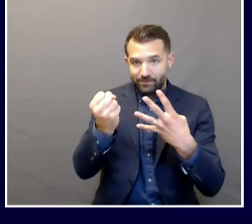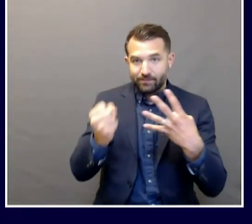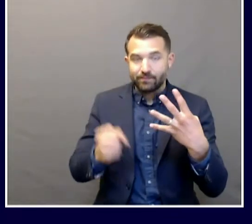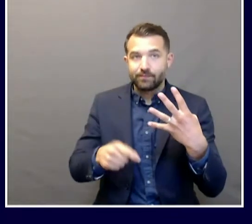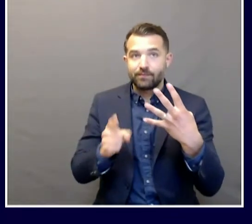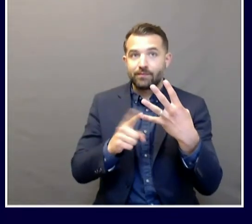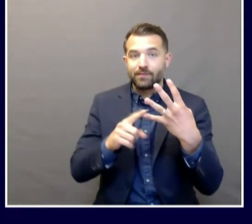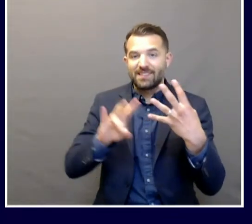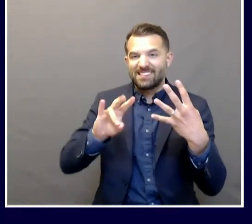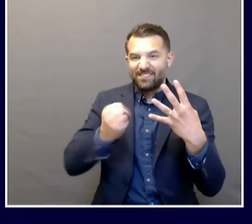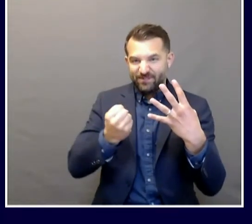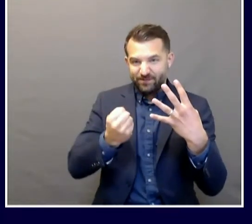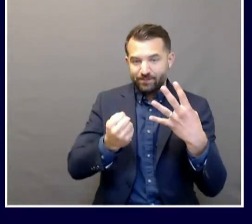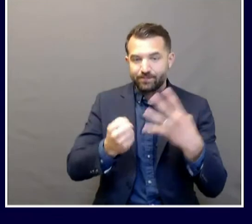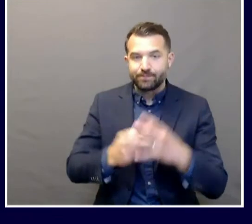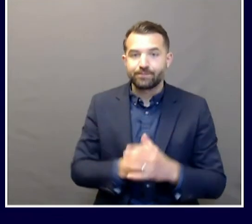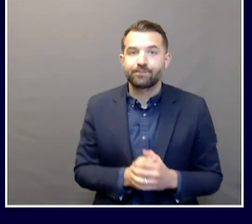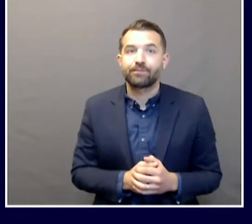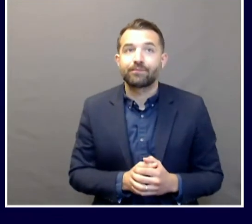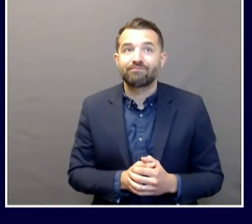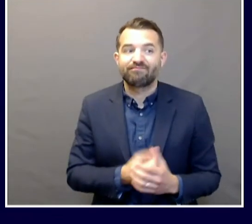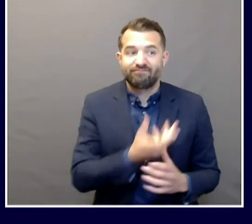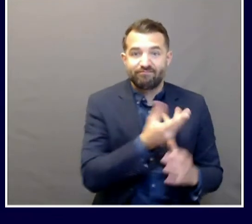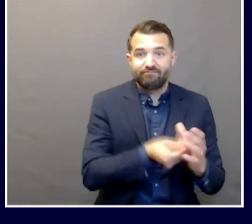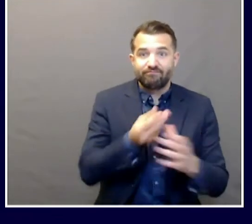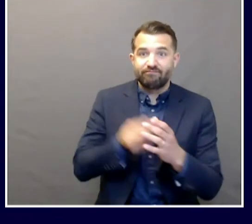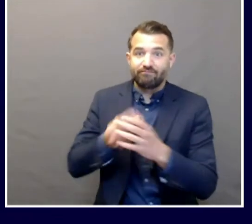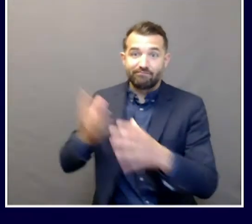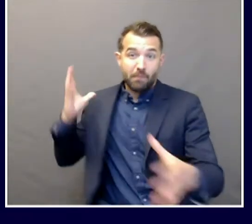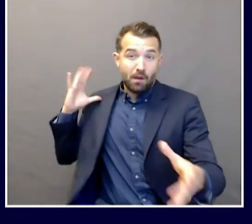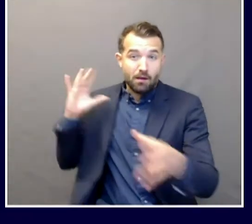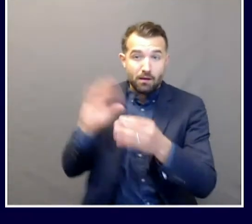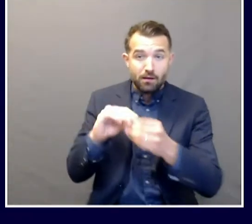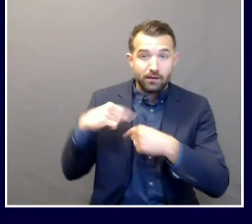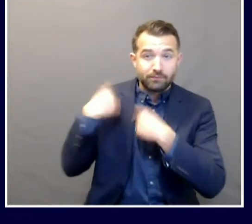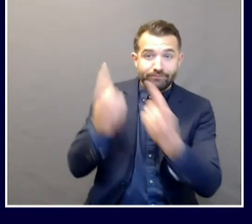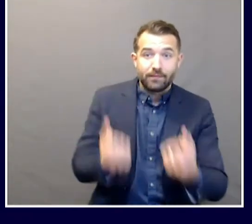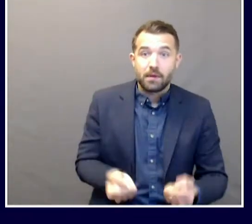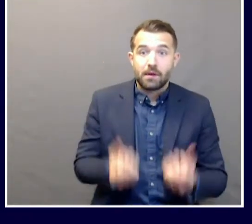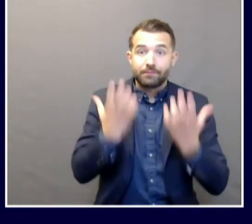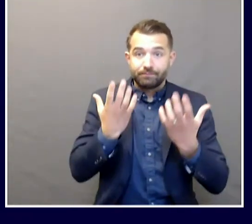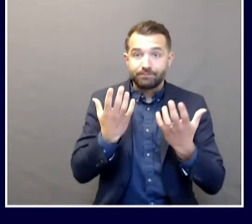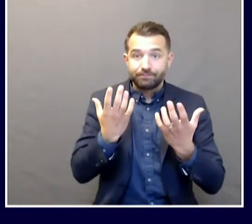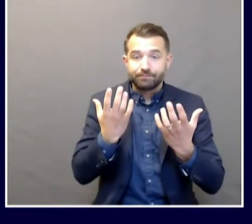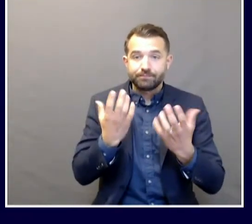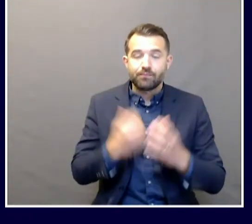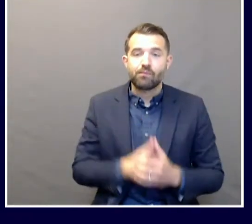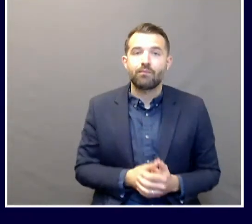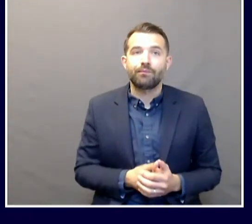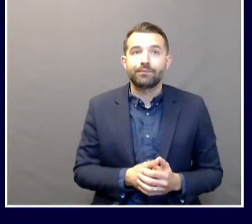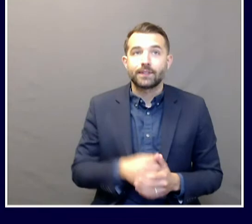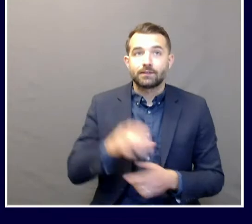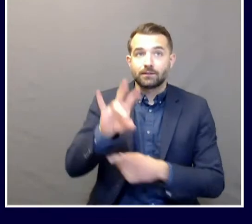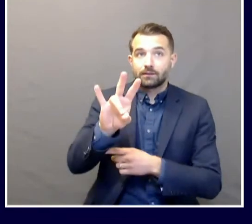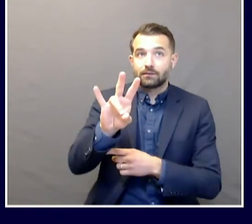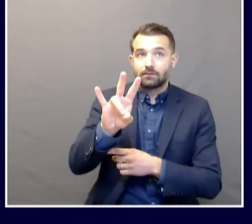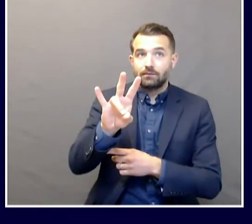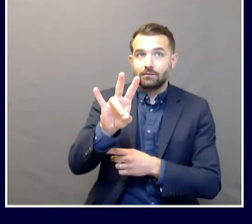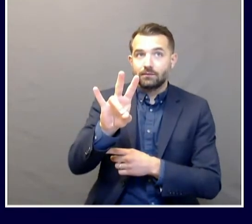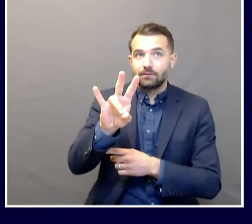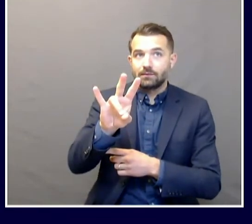passings bring the total number of deaths associated with COVID-19 in Maine to now